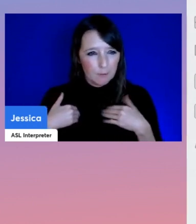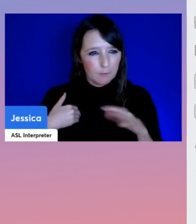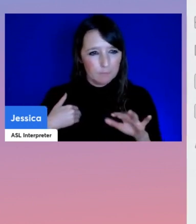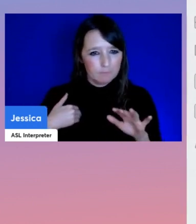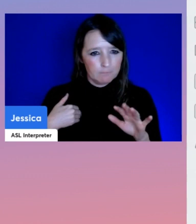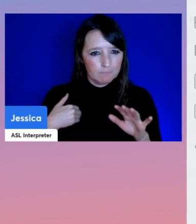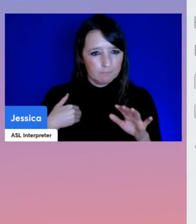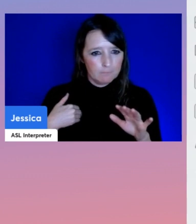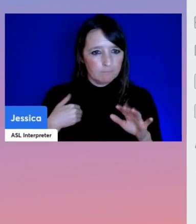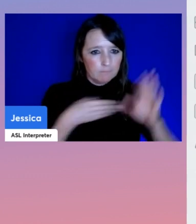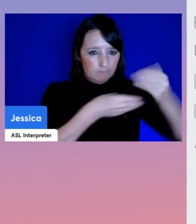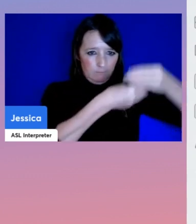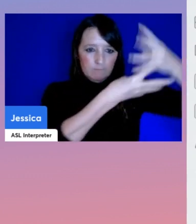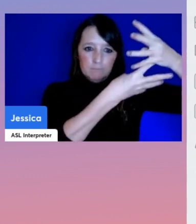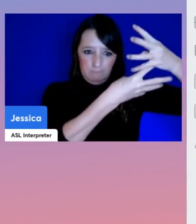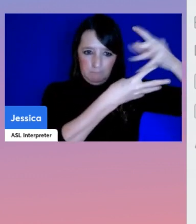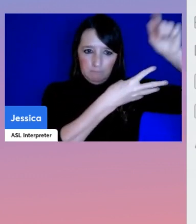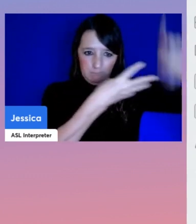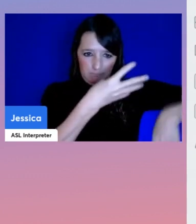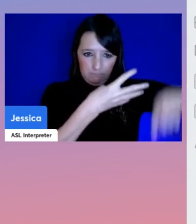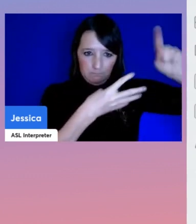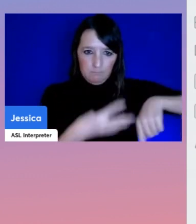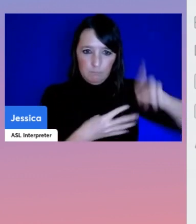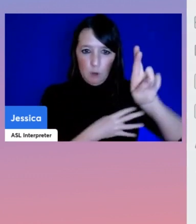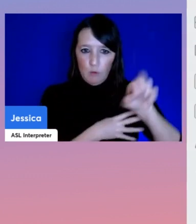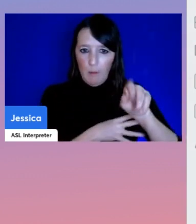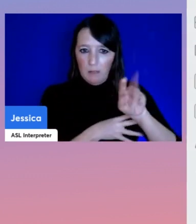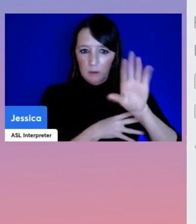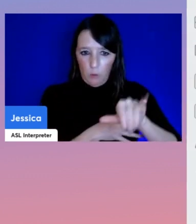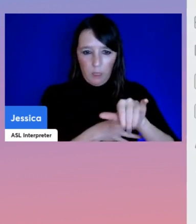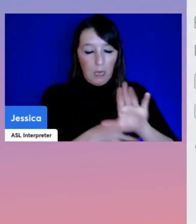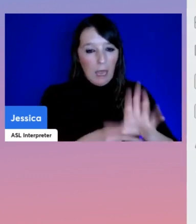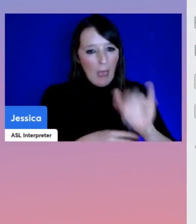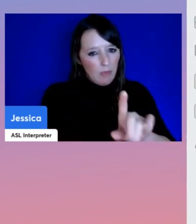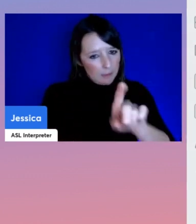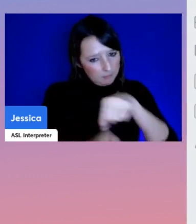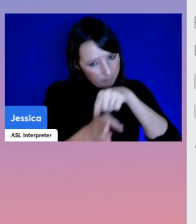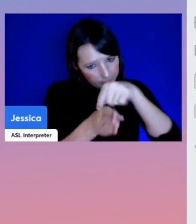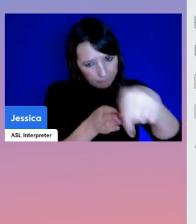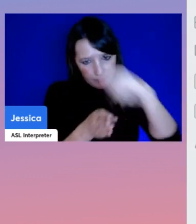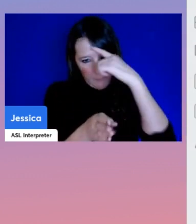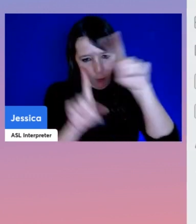this repository. So this is once again just a dedicated test module.